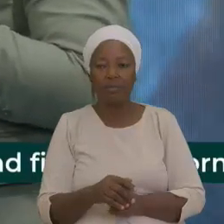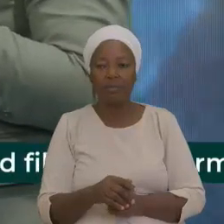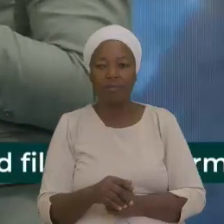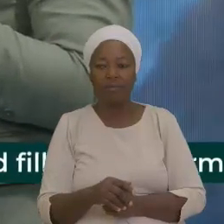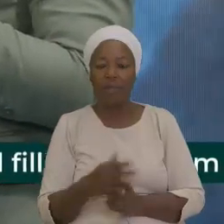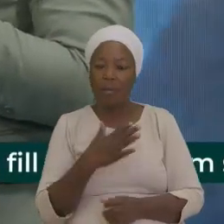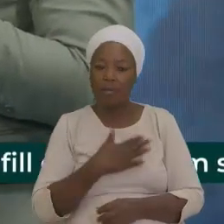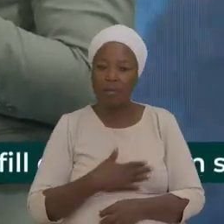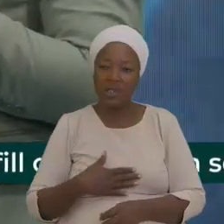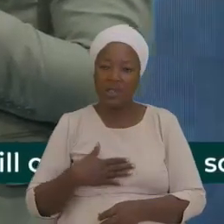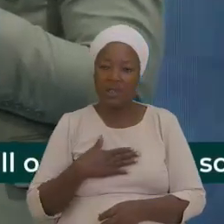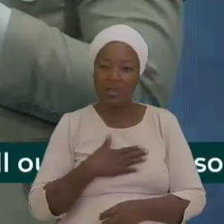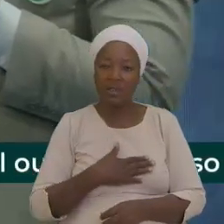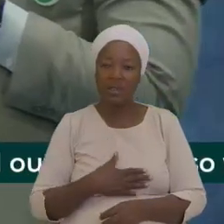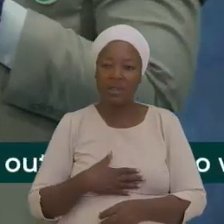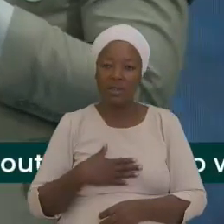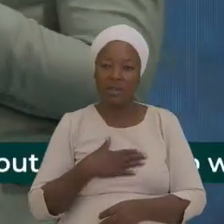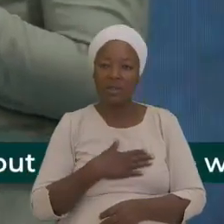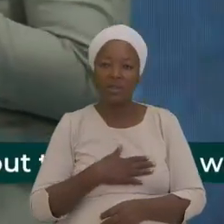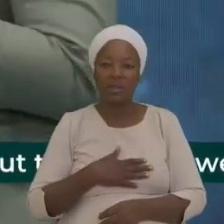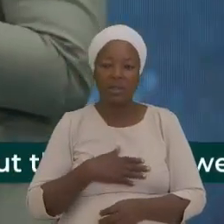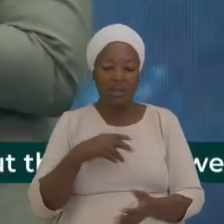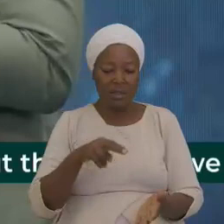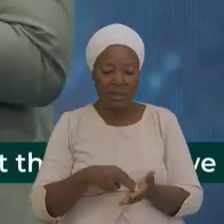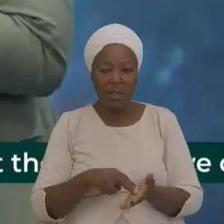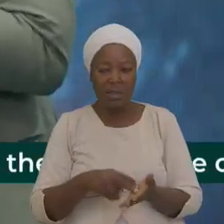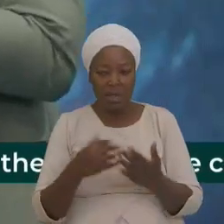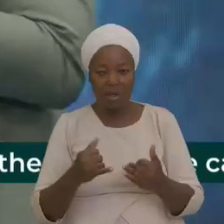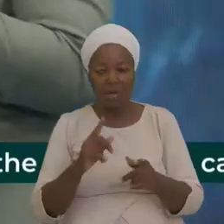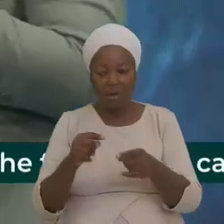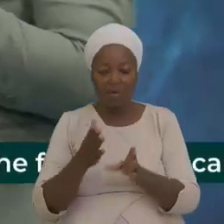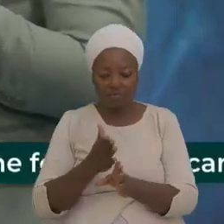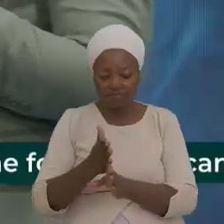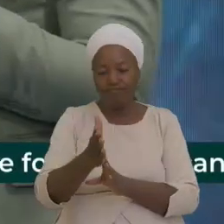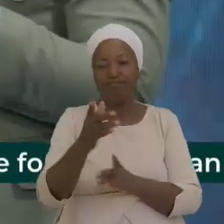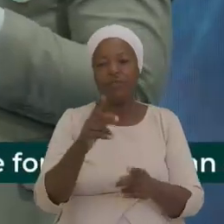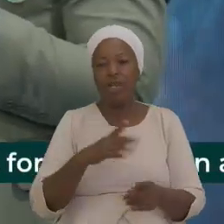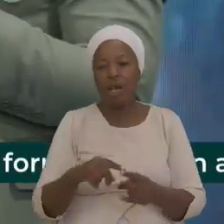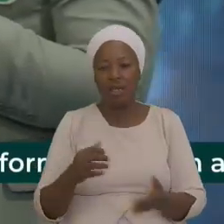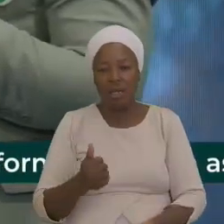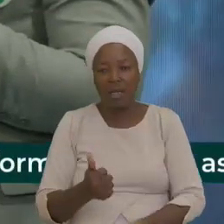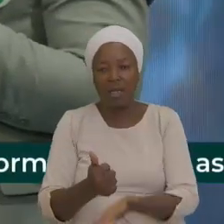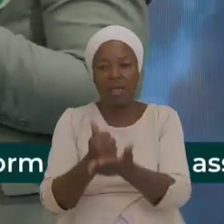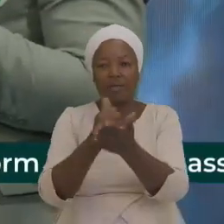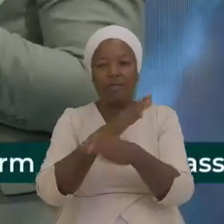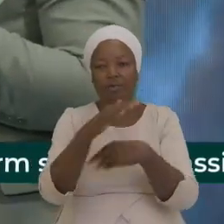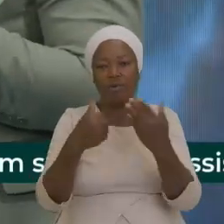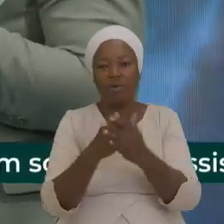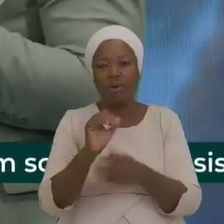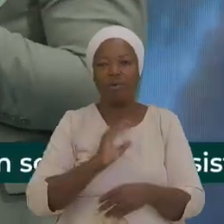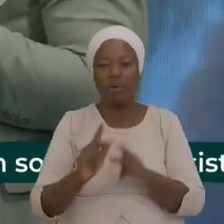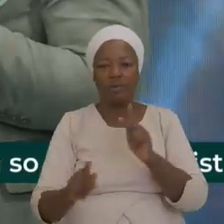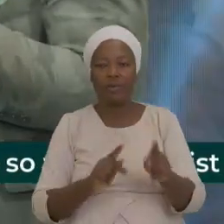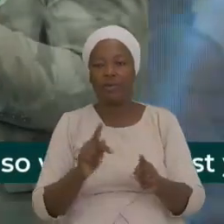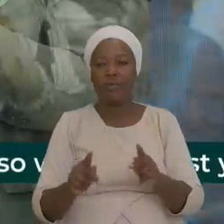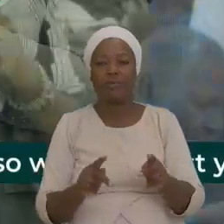Please stand up and go directly and help our counselors.